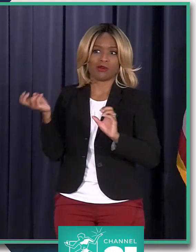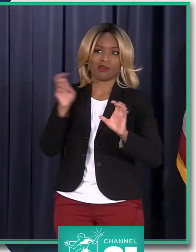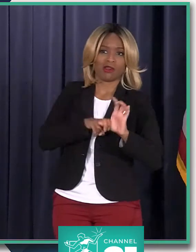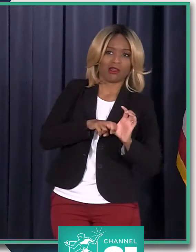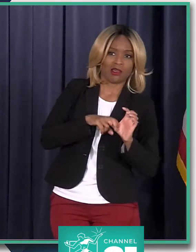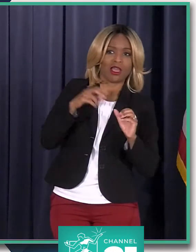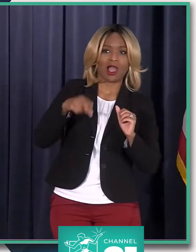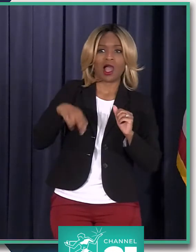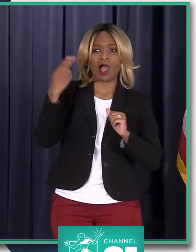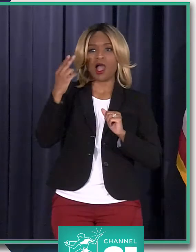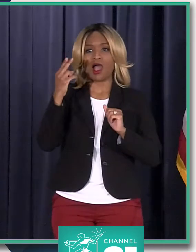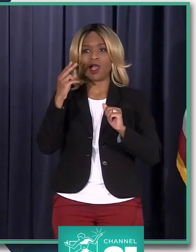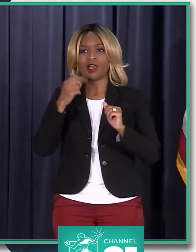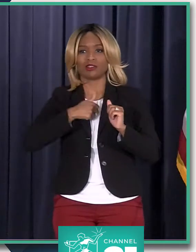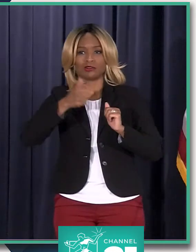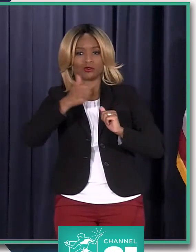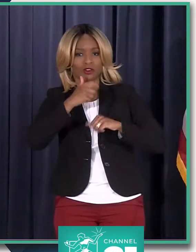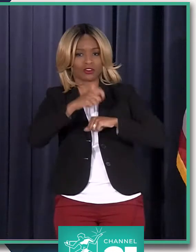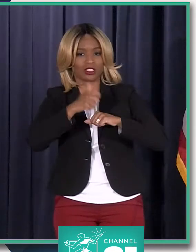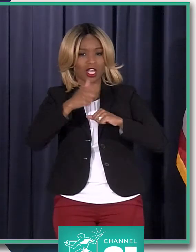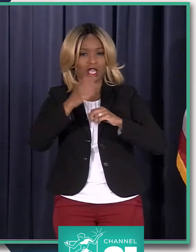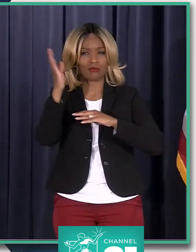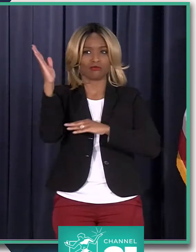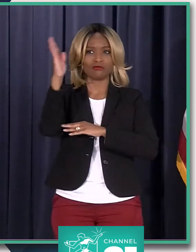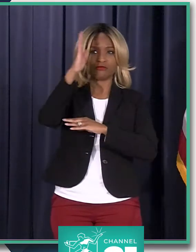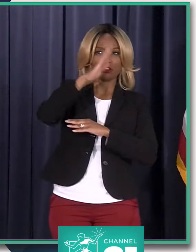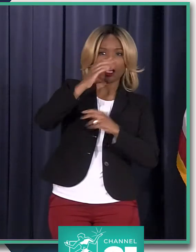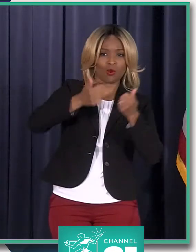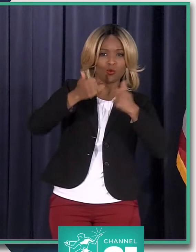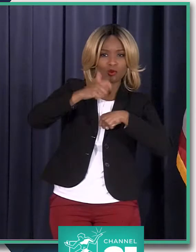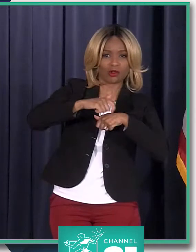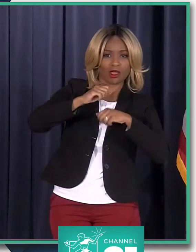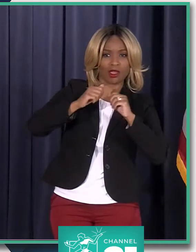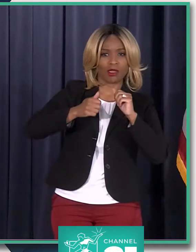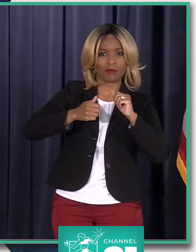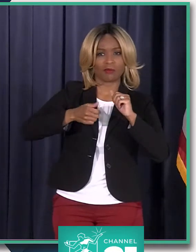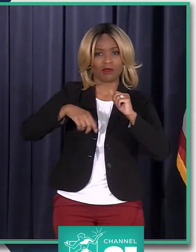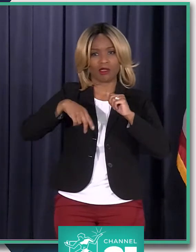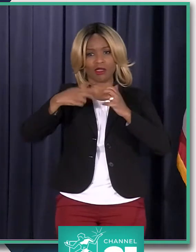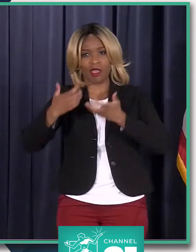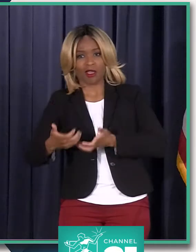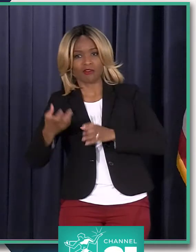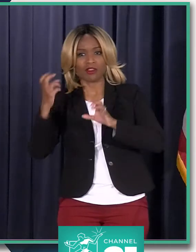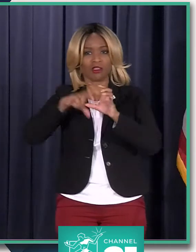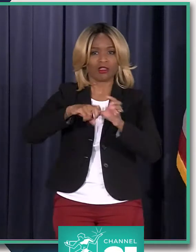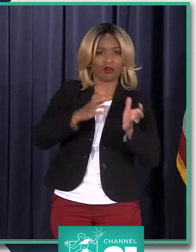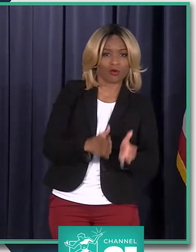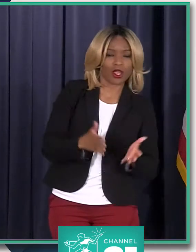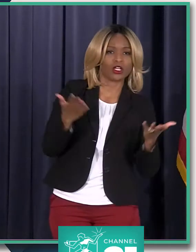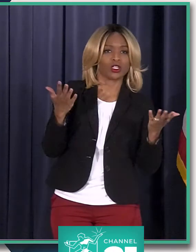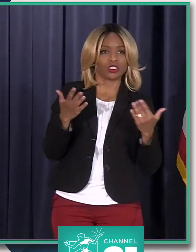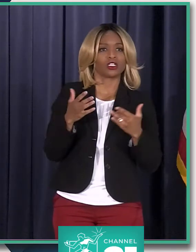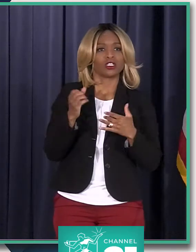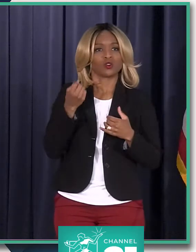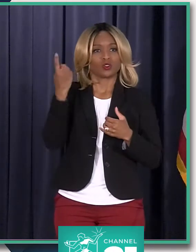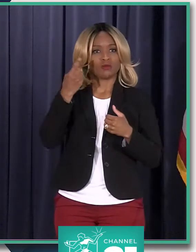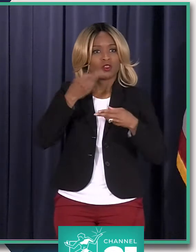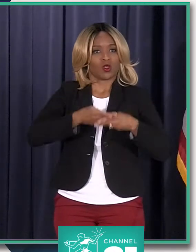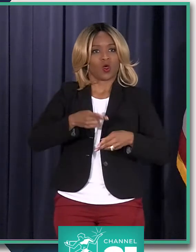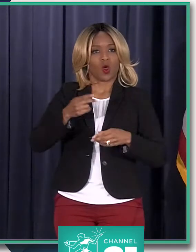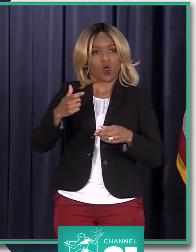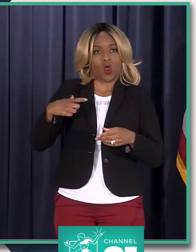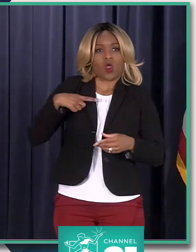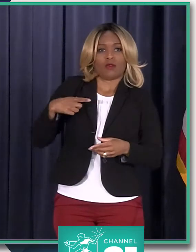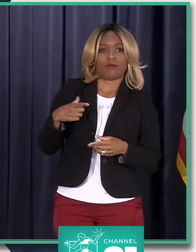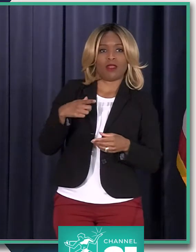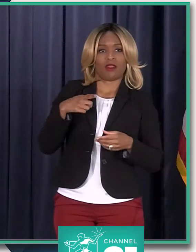times throughout the day are all put into a system based on counters that we have on the bus called automatic passenger